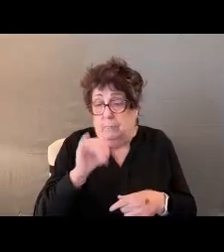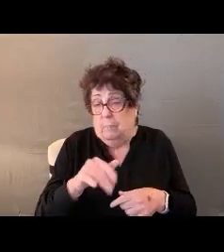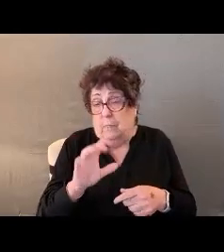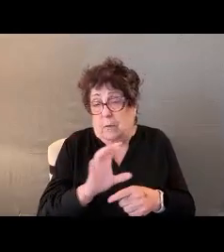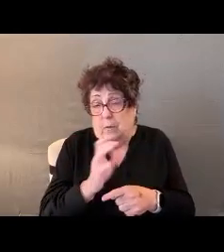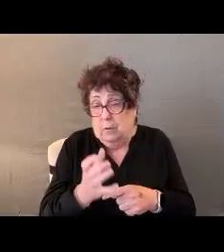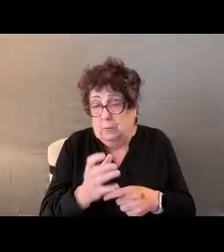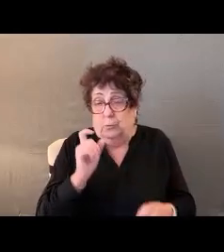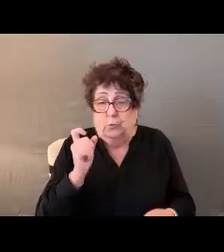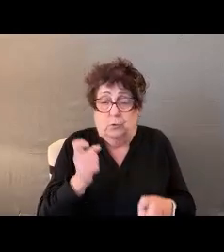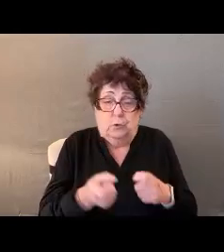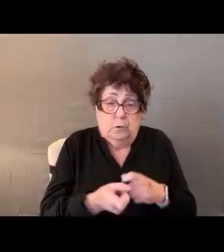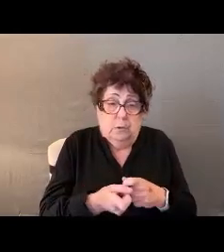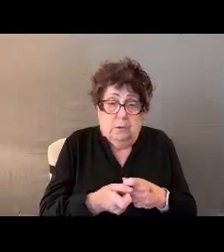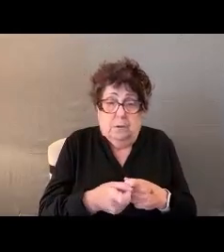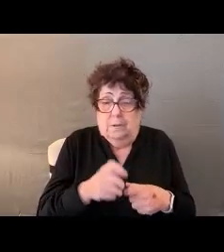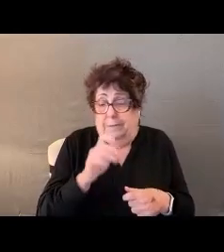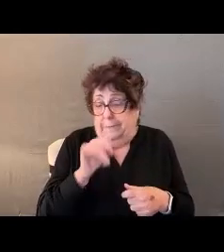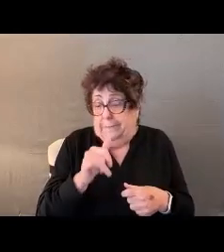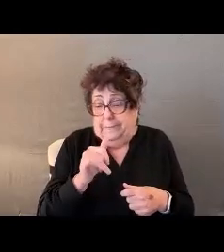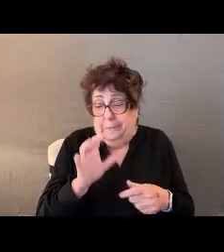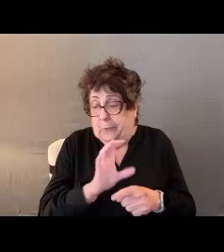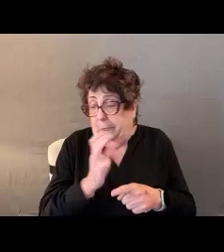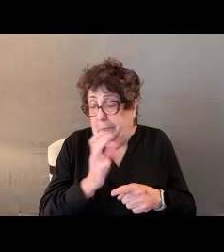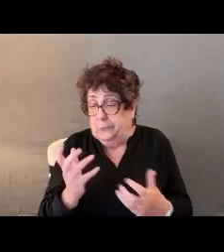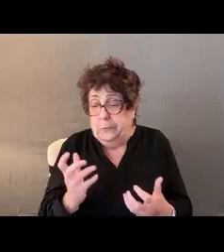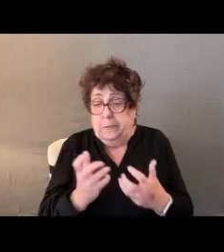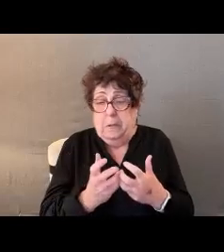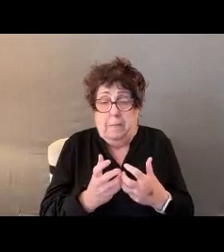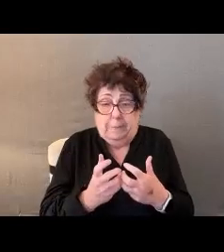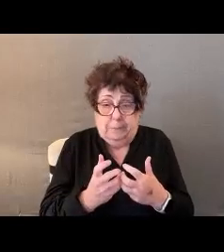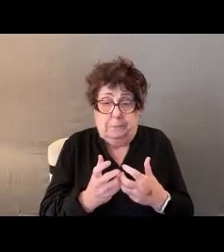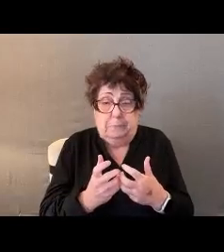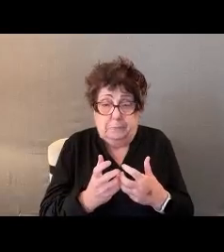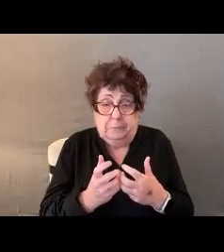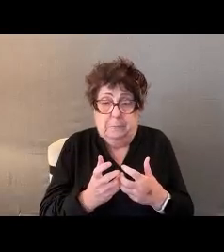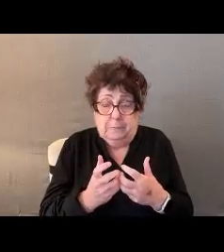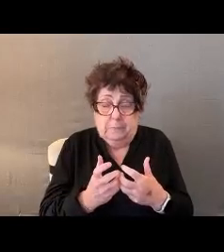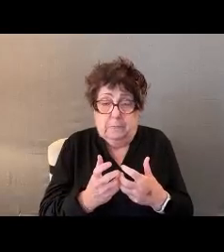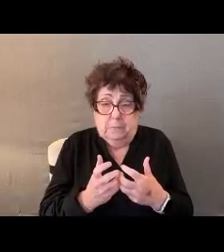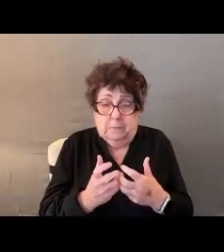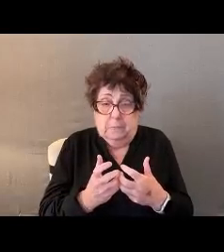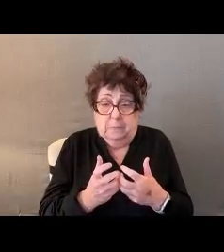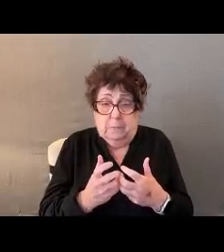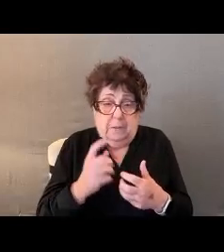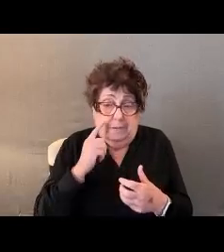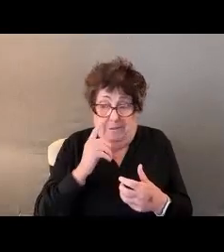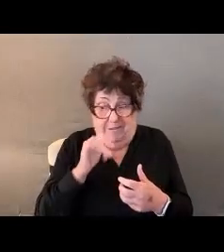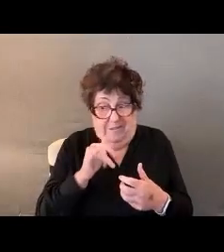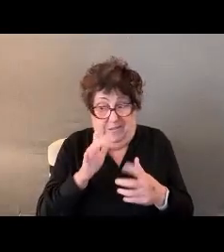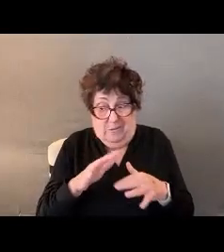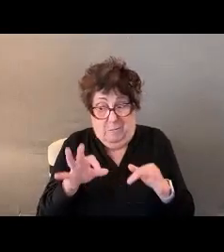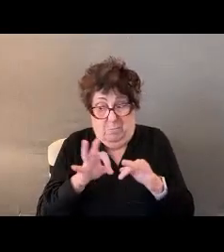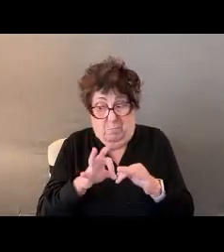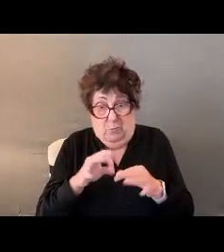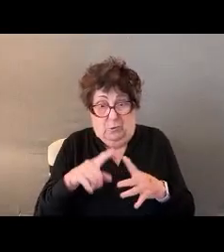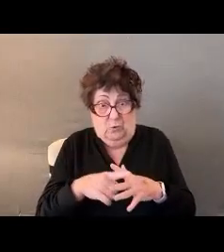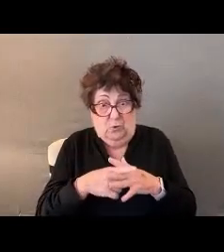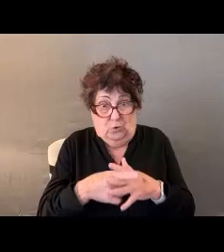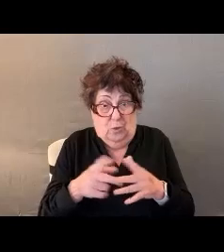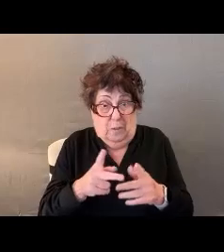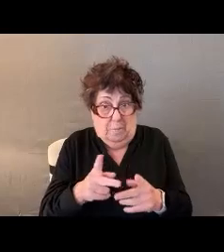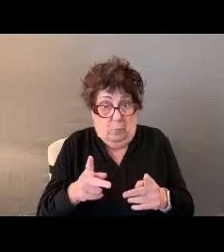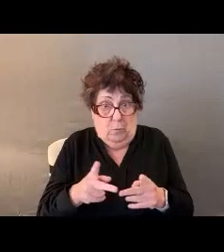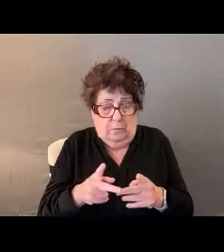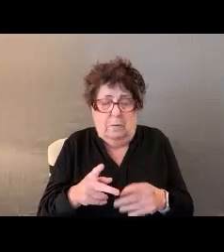change, or that kind of cultural alignment, and that I think is an important starting point. In terms